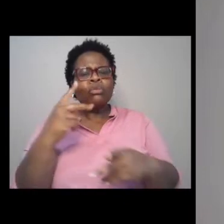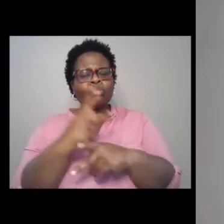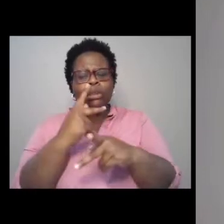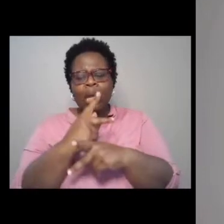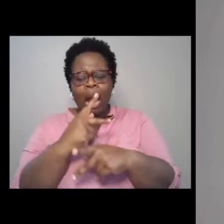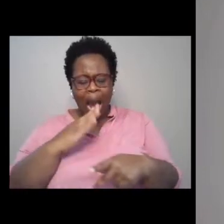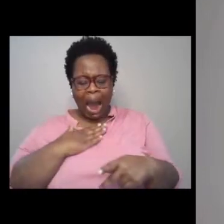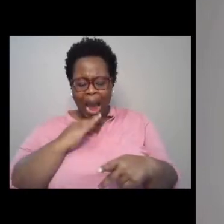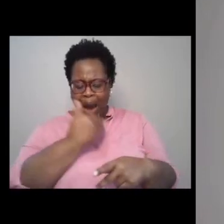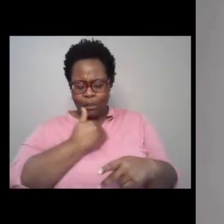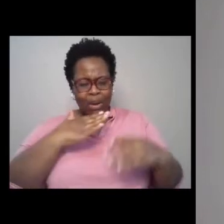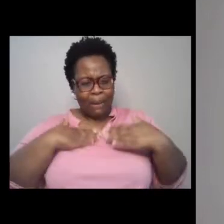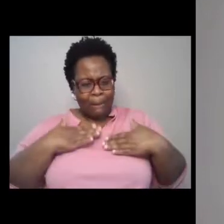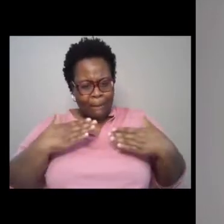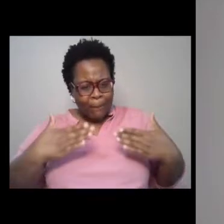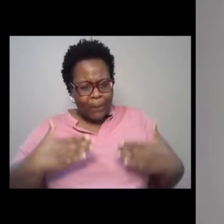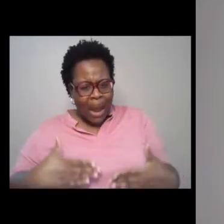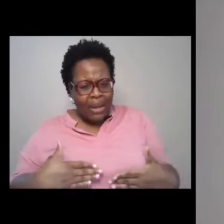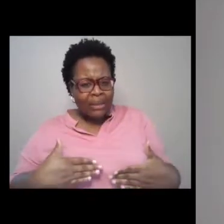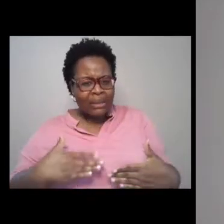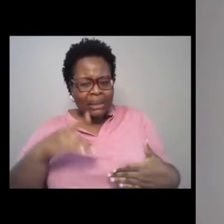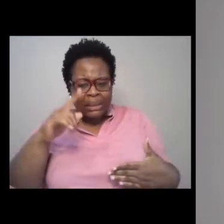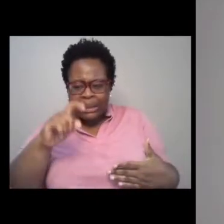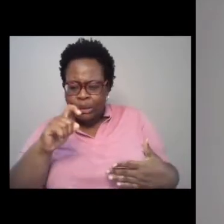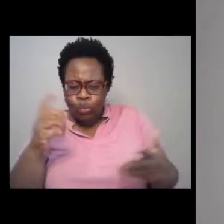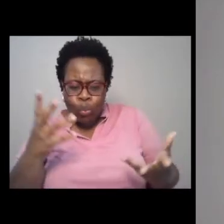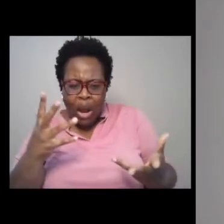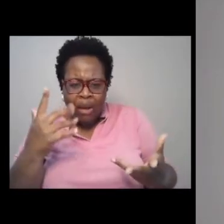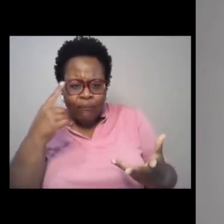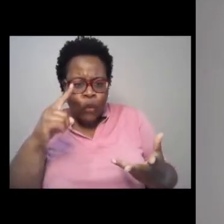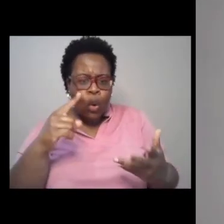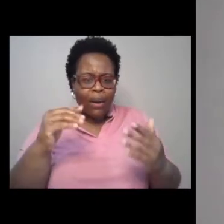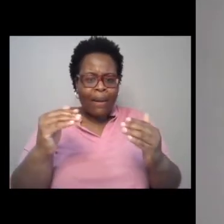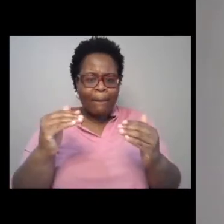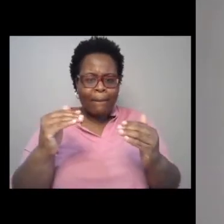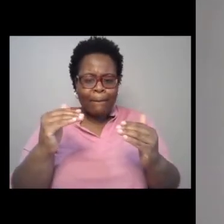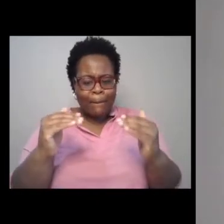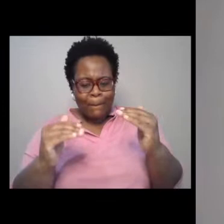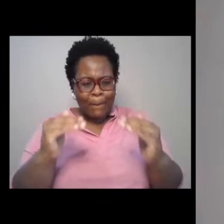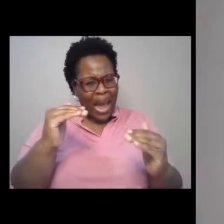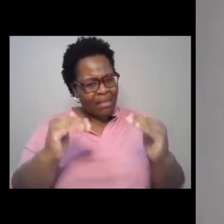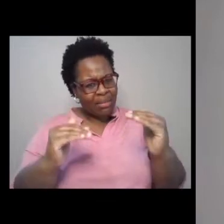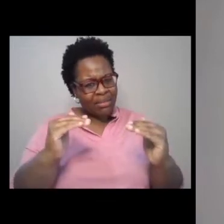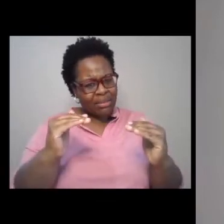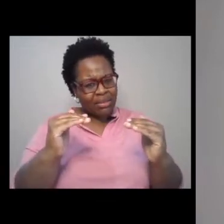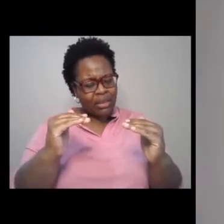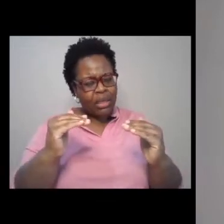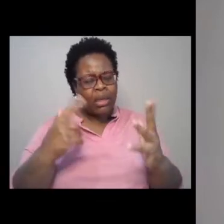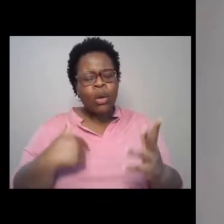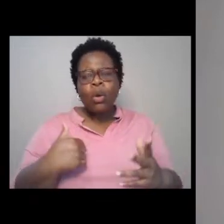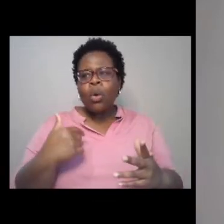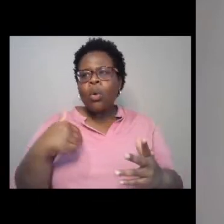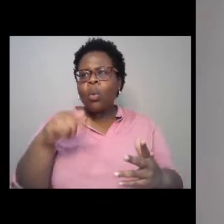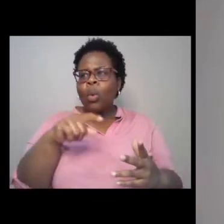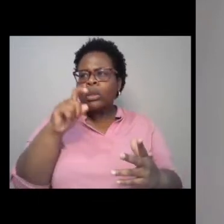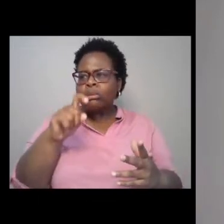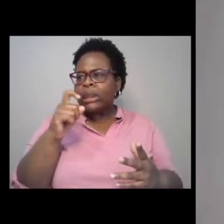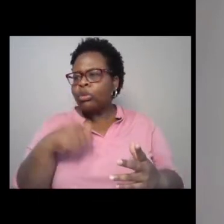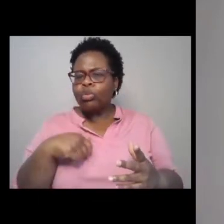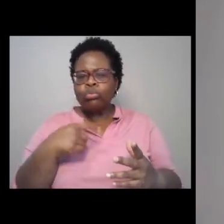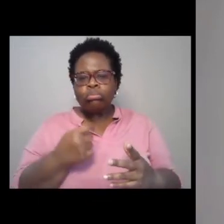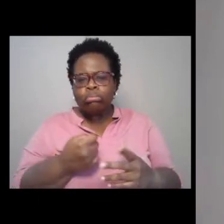needed to attain this state of balance and what needed to be removed. What were the toxic